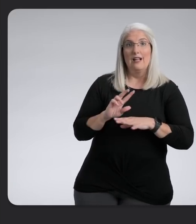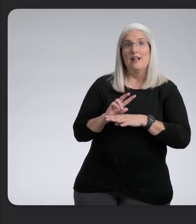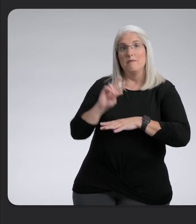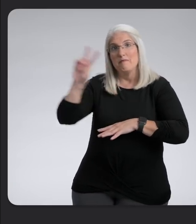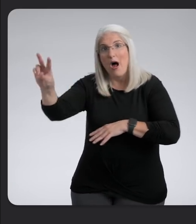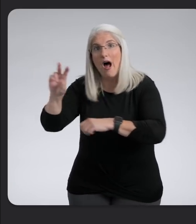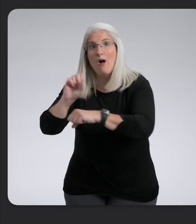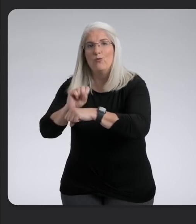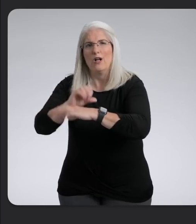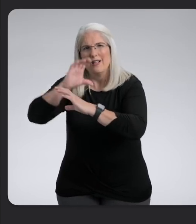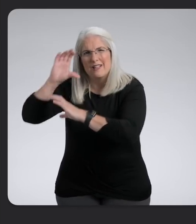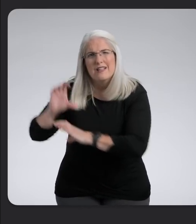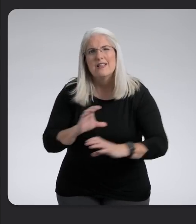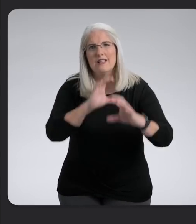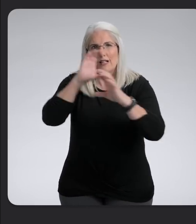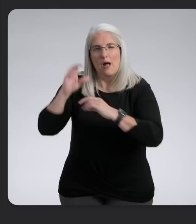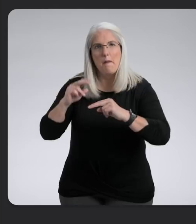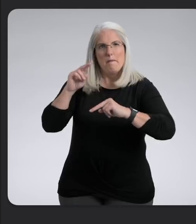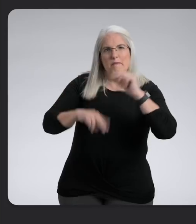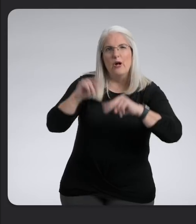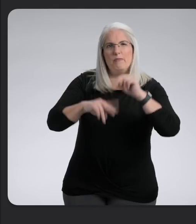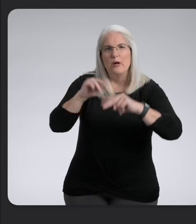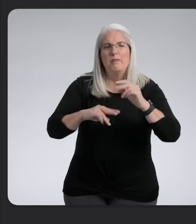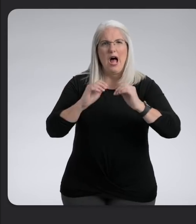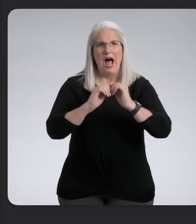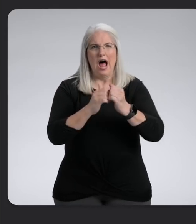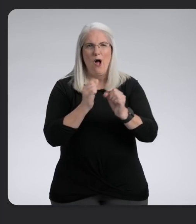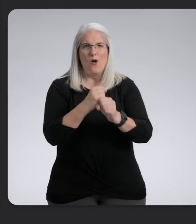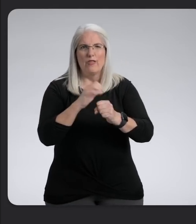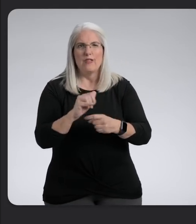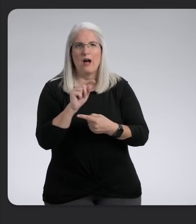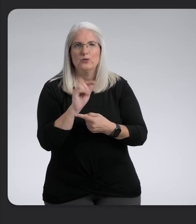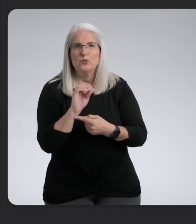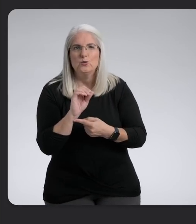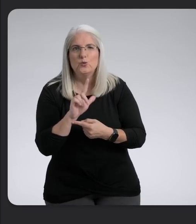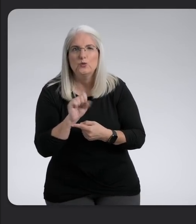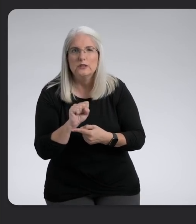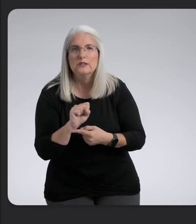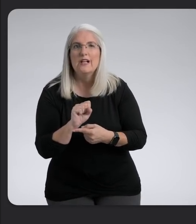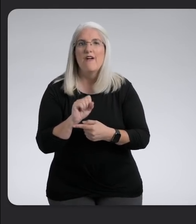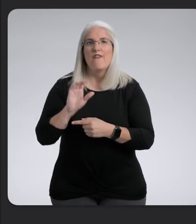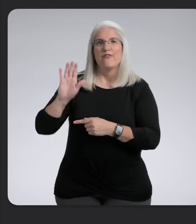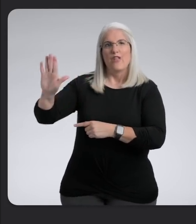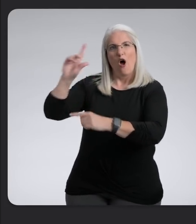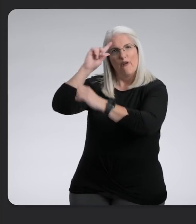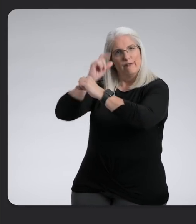the things we had talked about. With our tools and their vision, we ultimately made magic together.